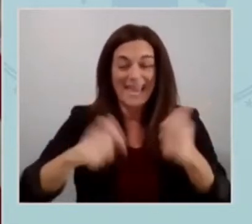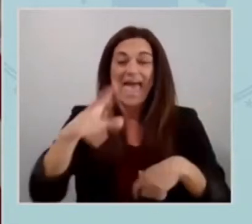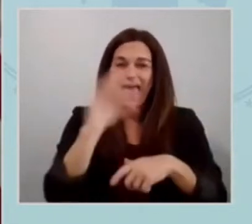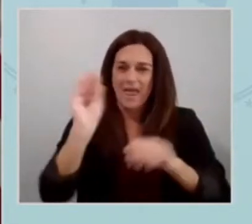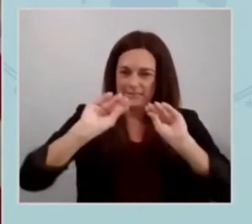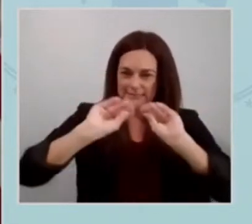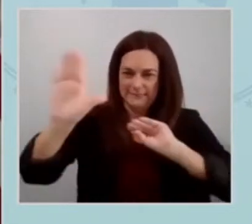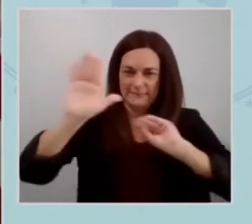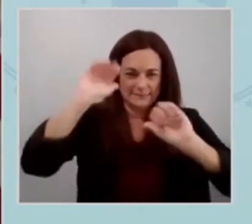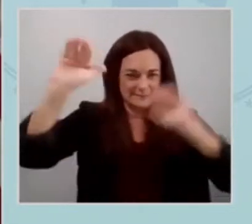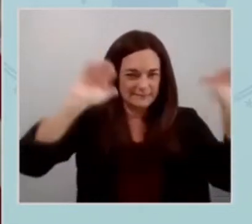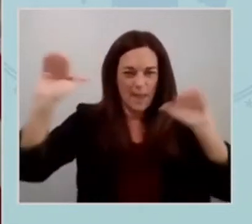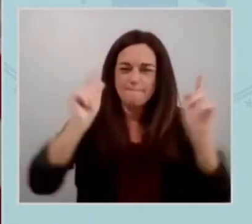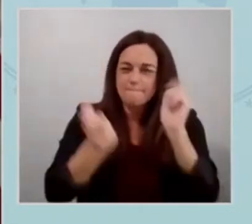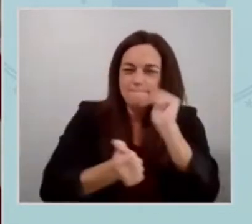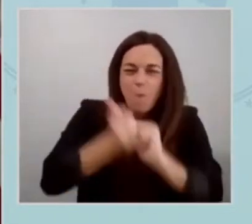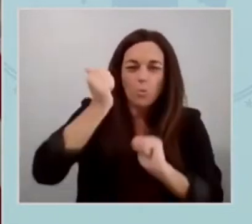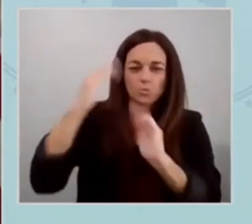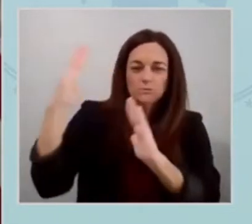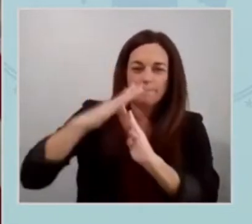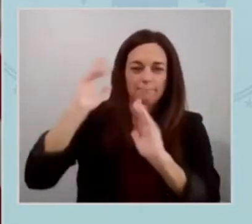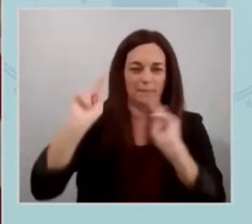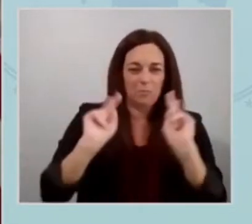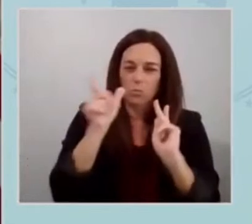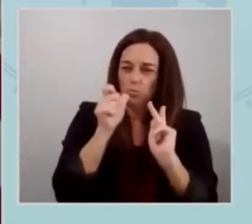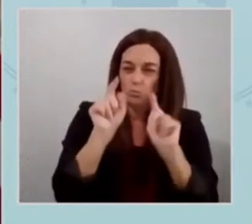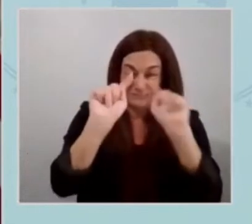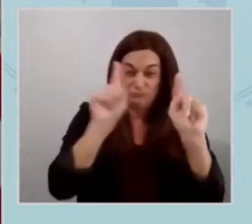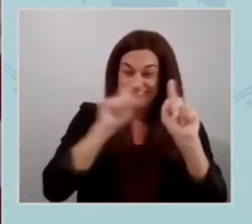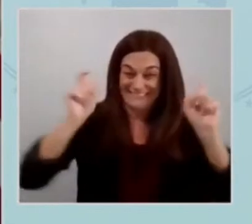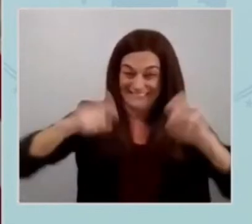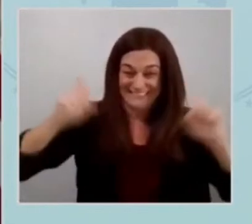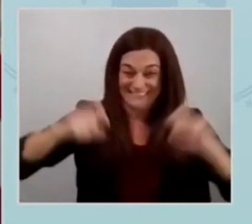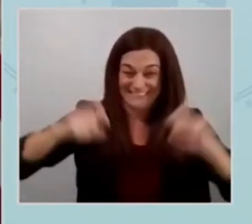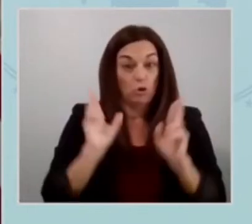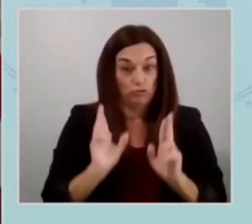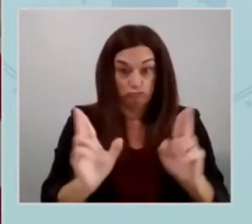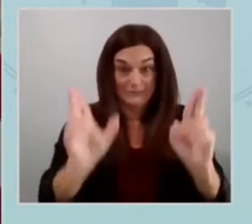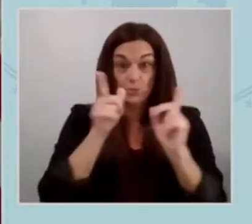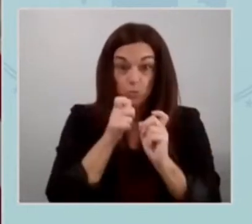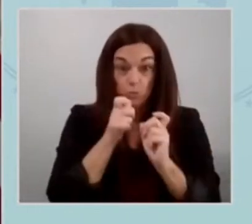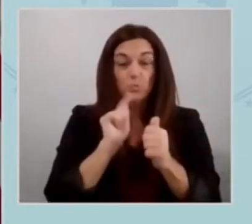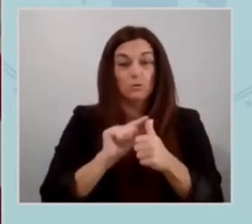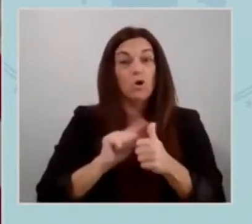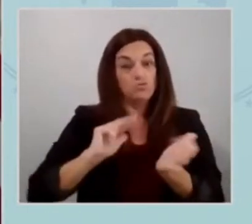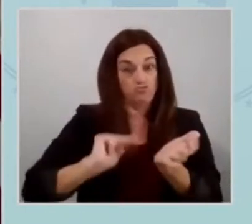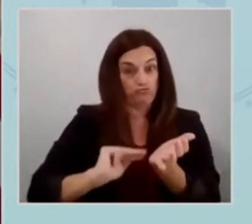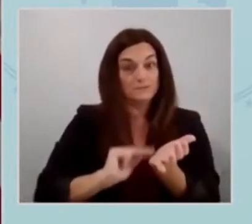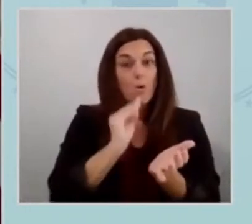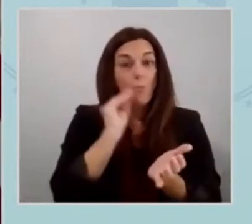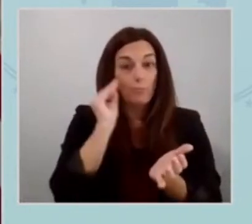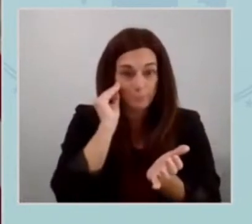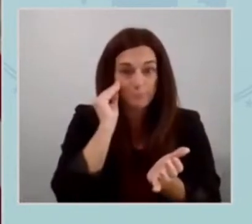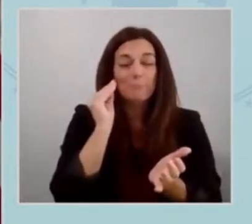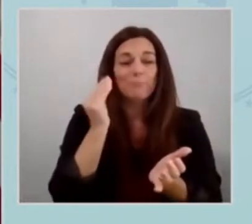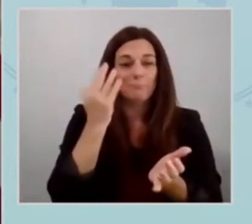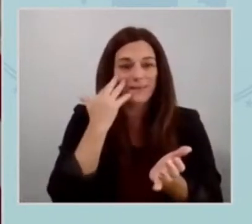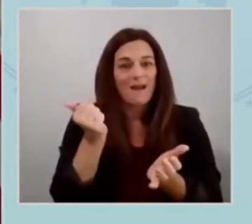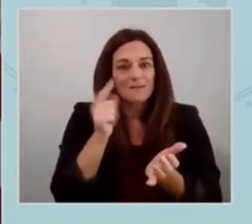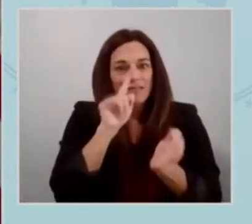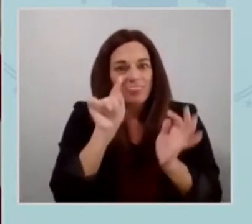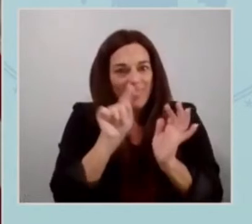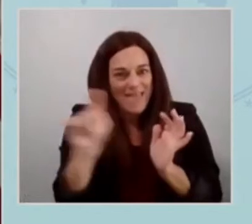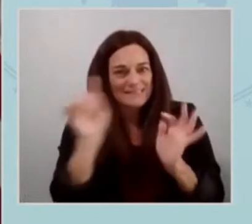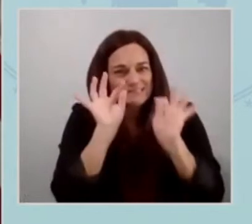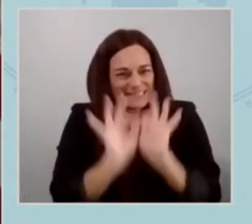the vaccine distributed, get it out quickly, and get it to the most urgent people most urgently needed. And that happens